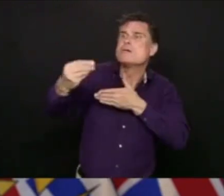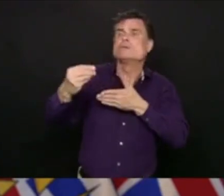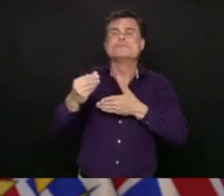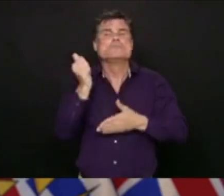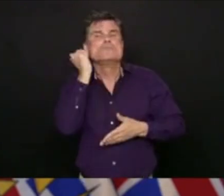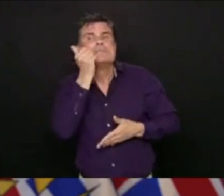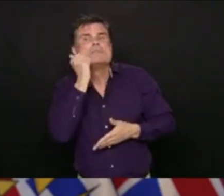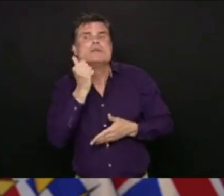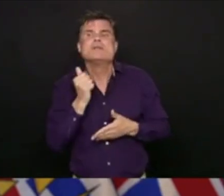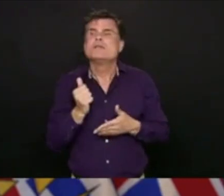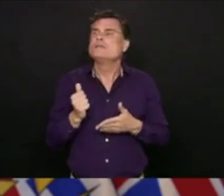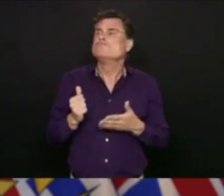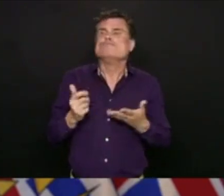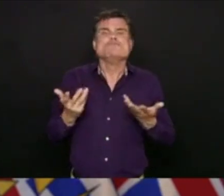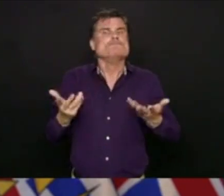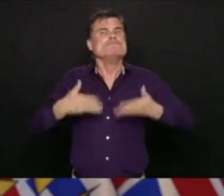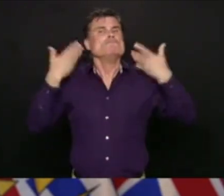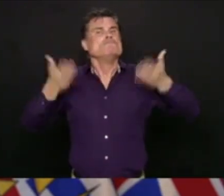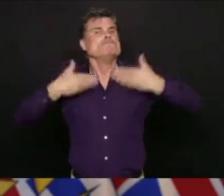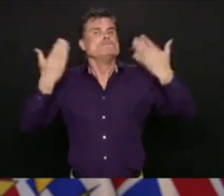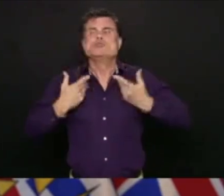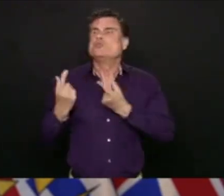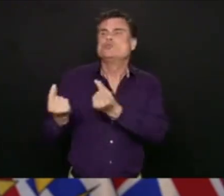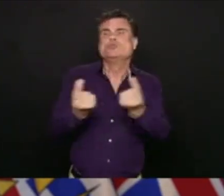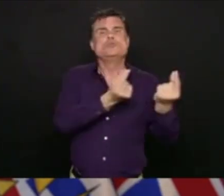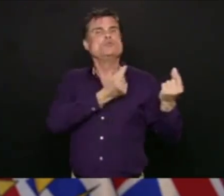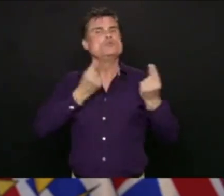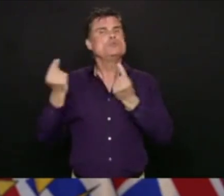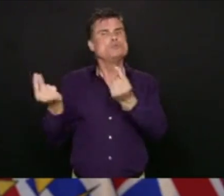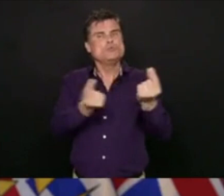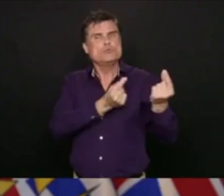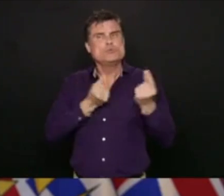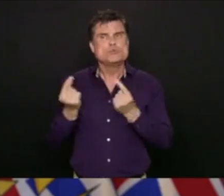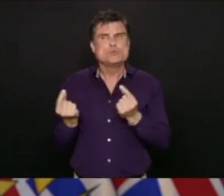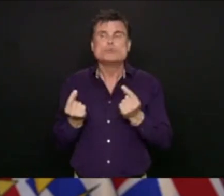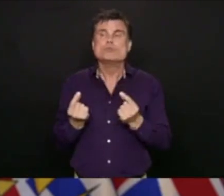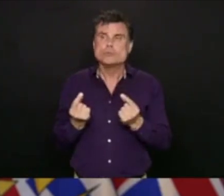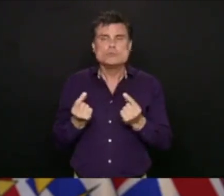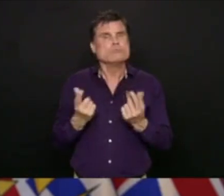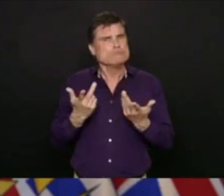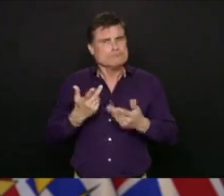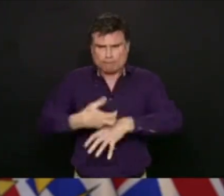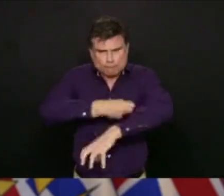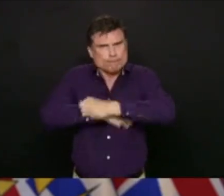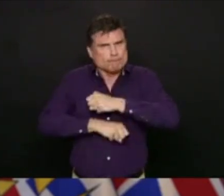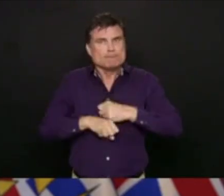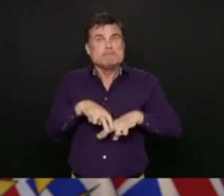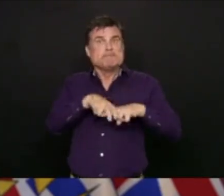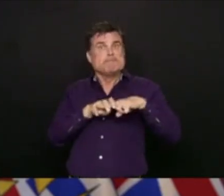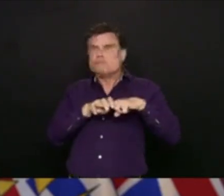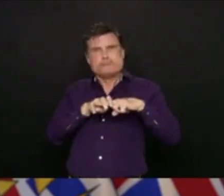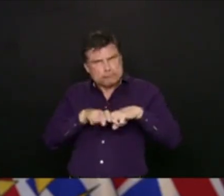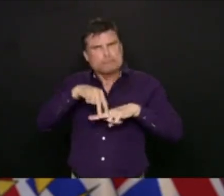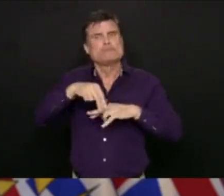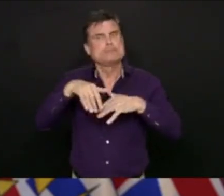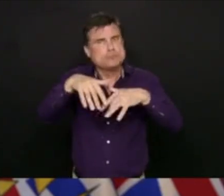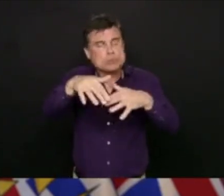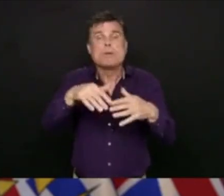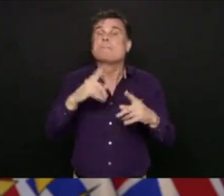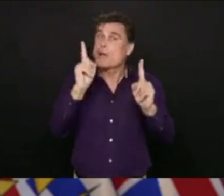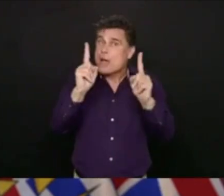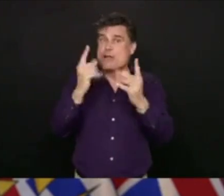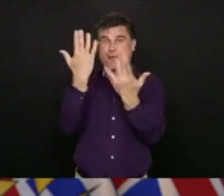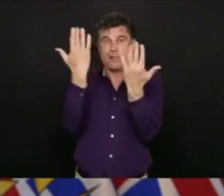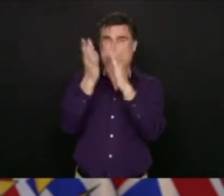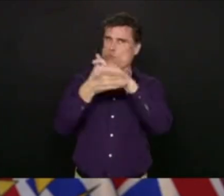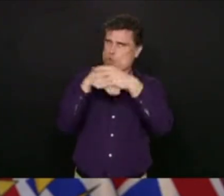by staying active, washing your hands regularly, making sure that we are doing the things that we know can help, and asking your